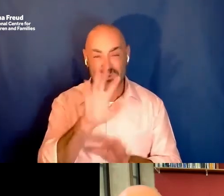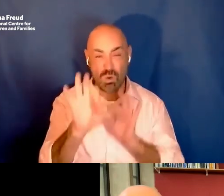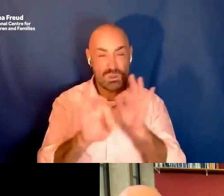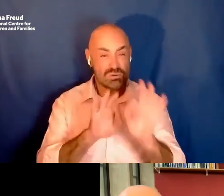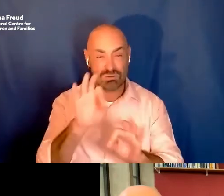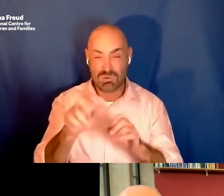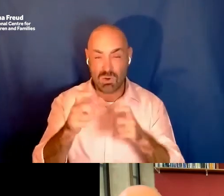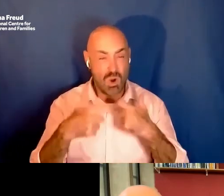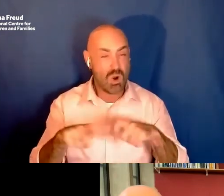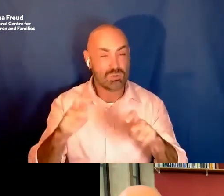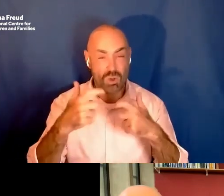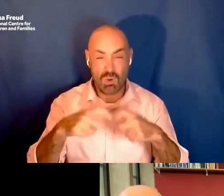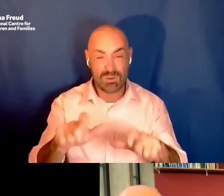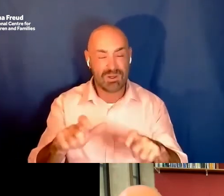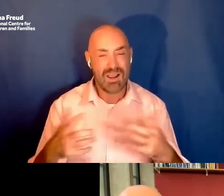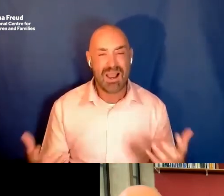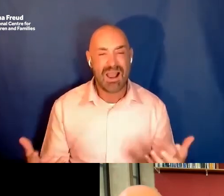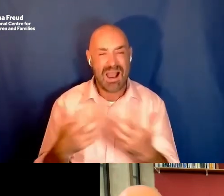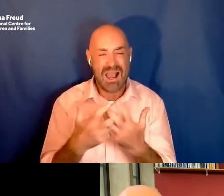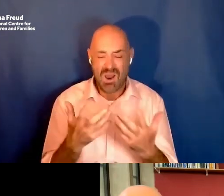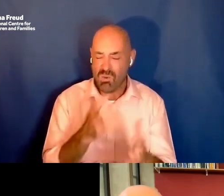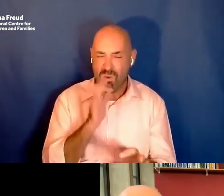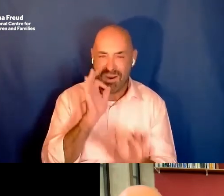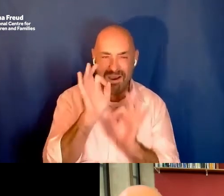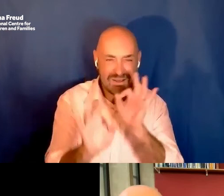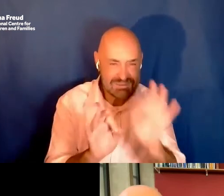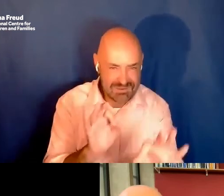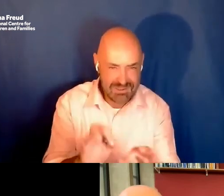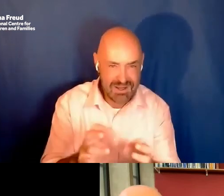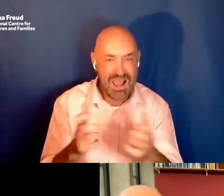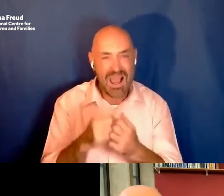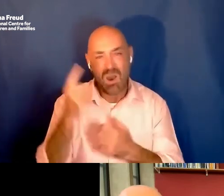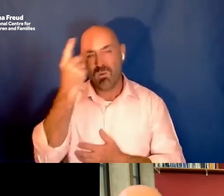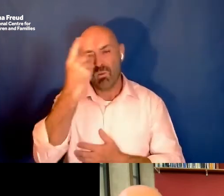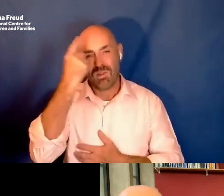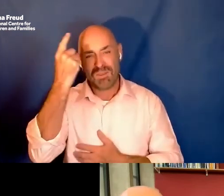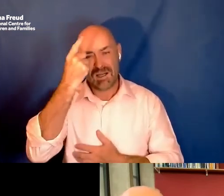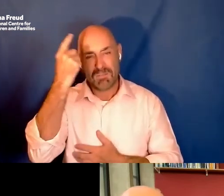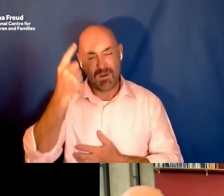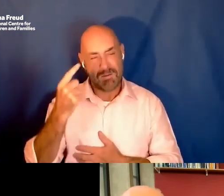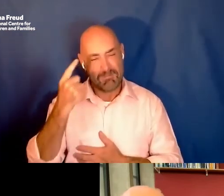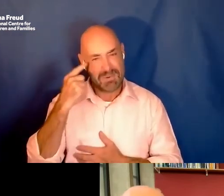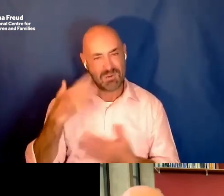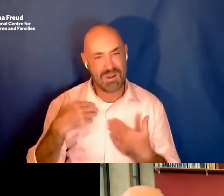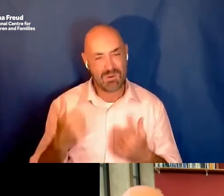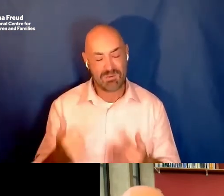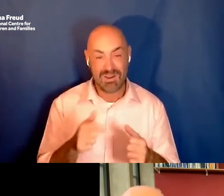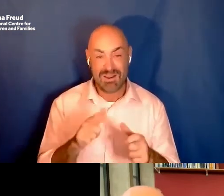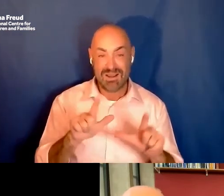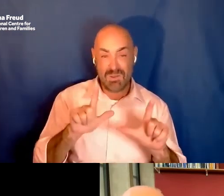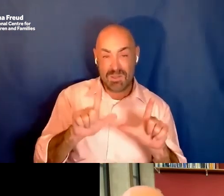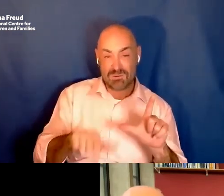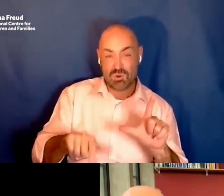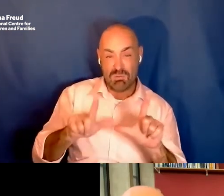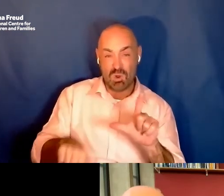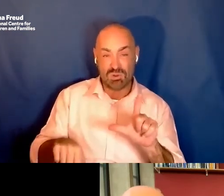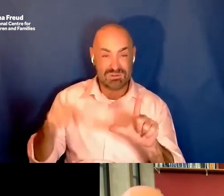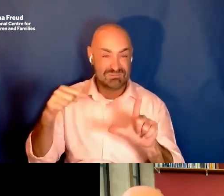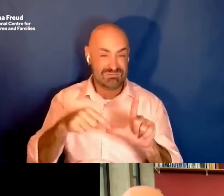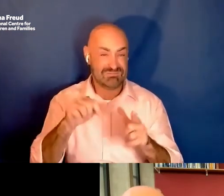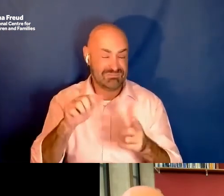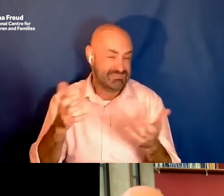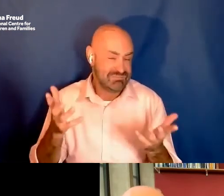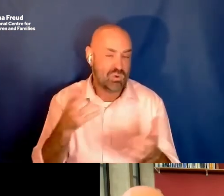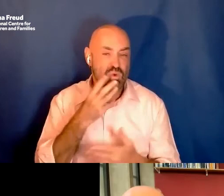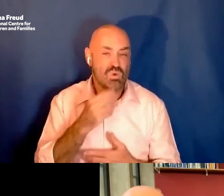to the community of how we frame this and how we think about mental health and well-being and the terminology that's used. But I think that